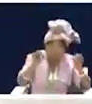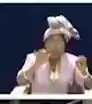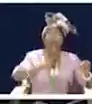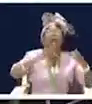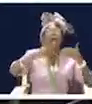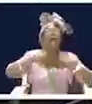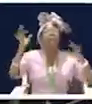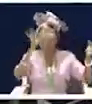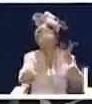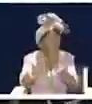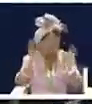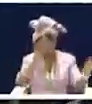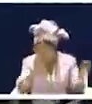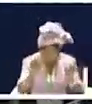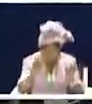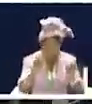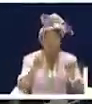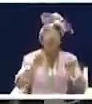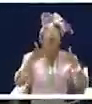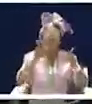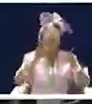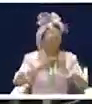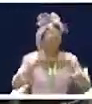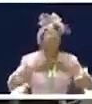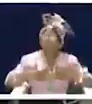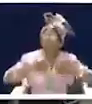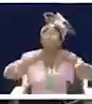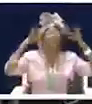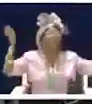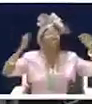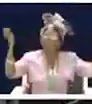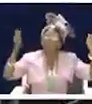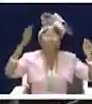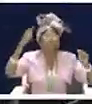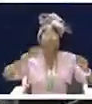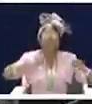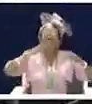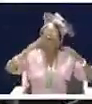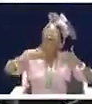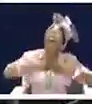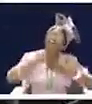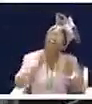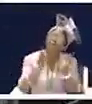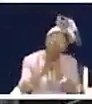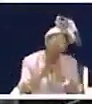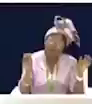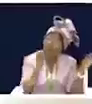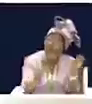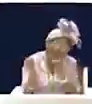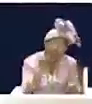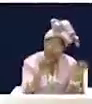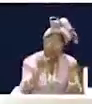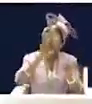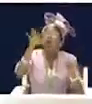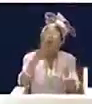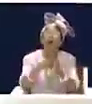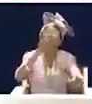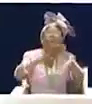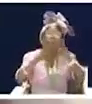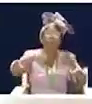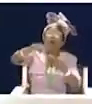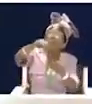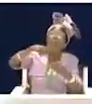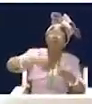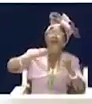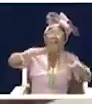mori gesu gbogbo erin ara abuja kapa mori gesu bi mo se pariwo lawon aro asale ba sare po asoke pe mami ki